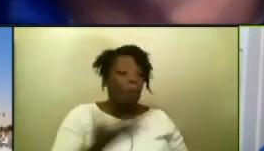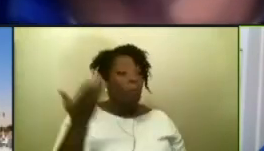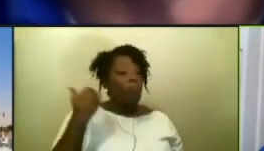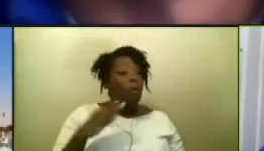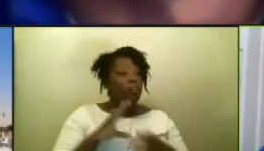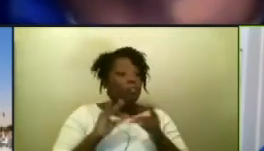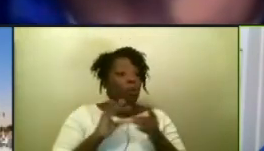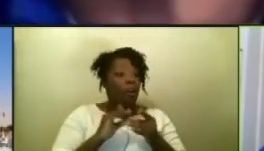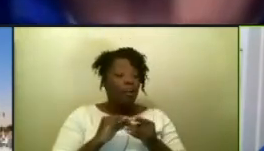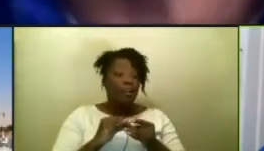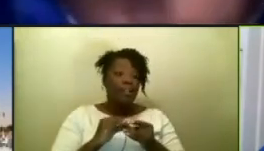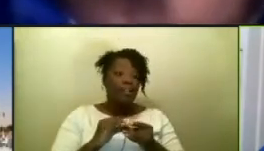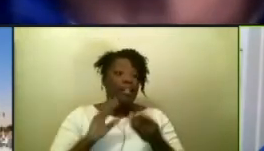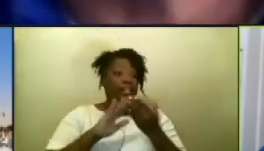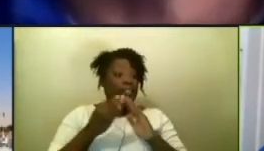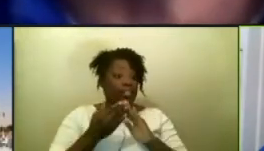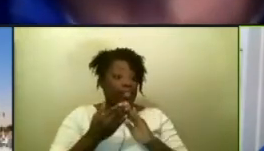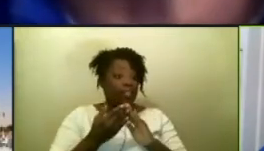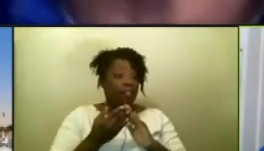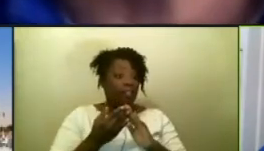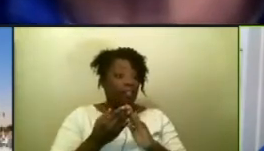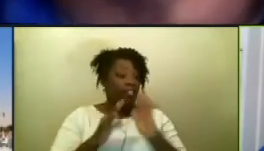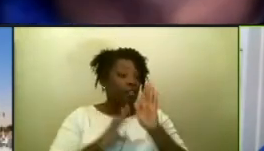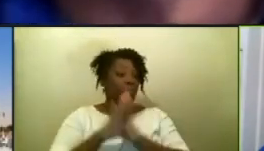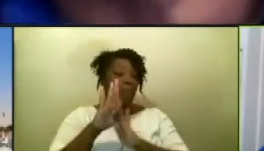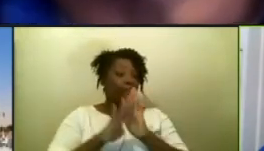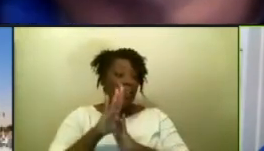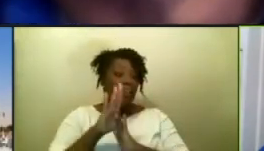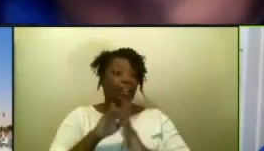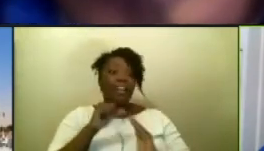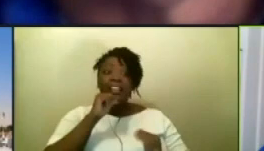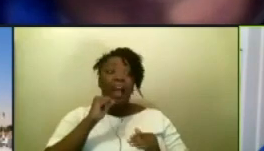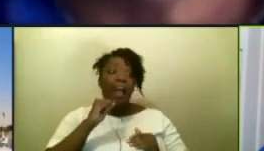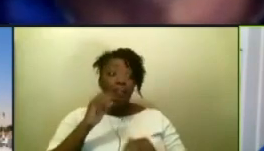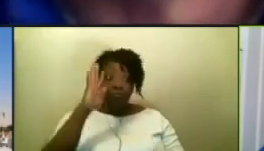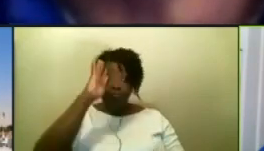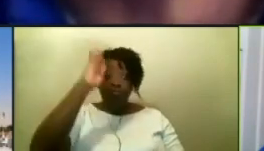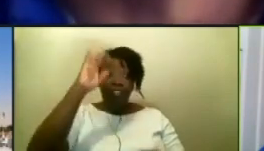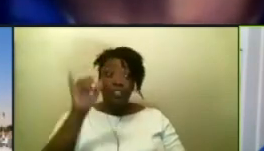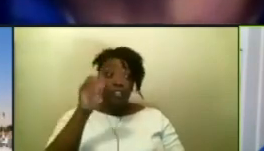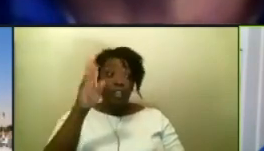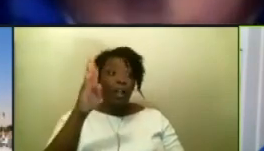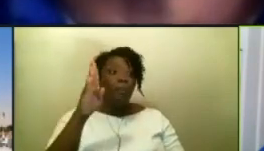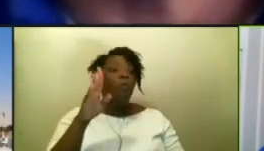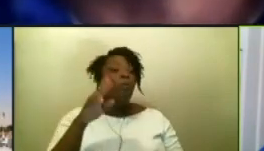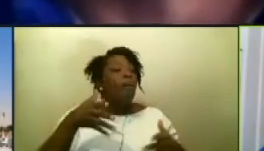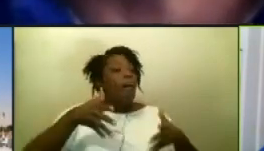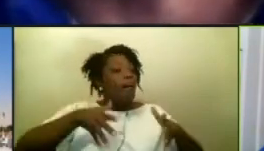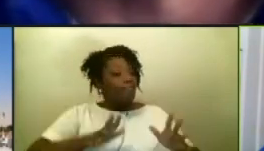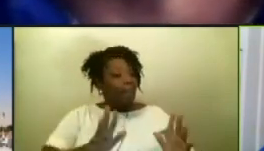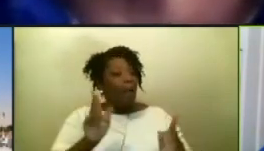city government doesn't create jobs. We facilitate the creation of jobs. That means that people,